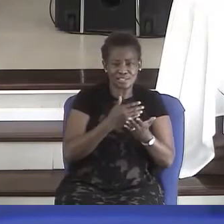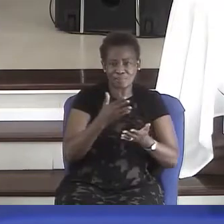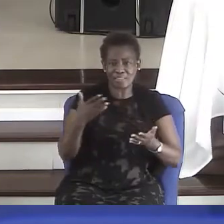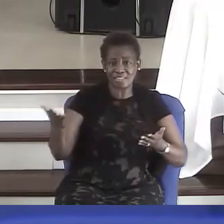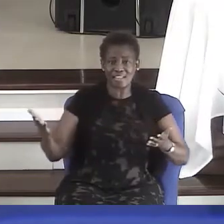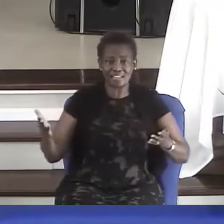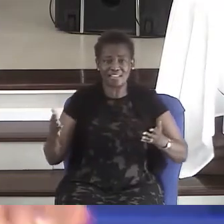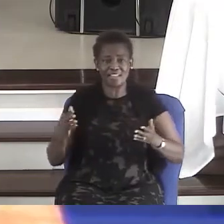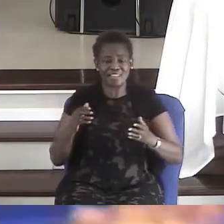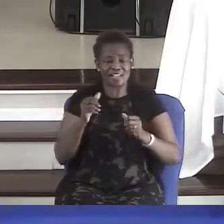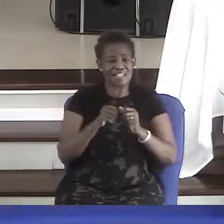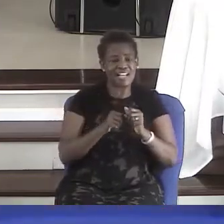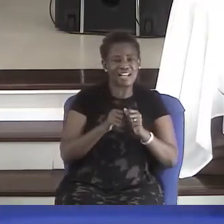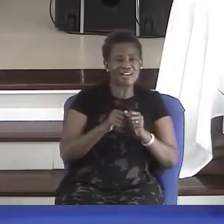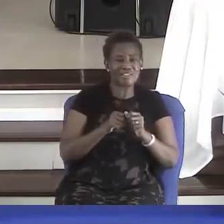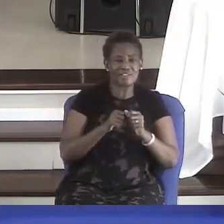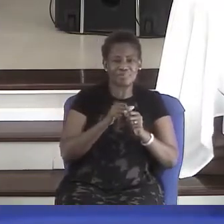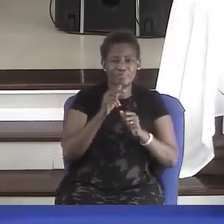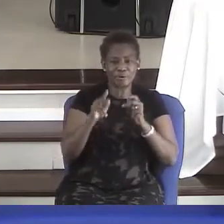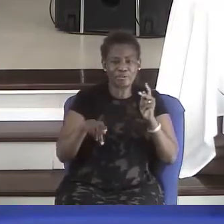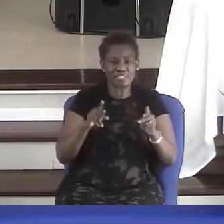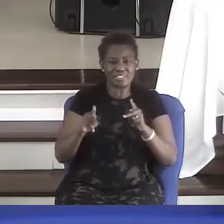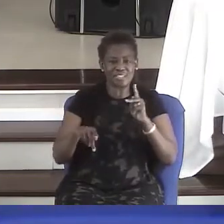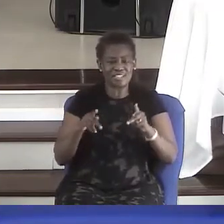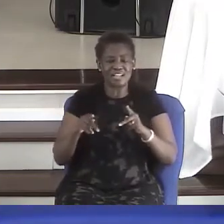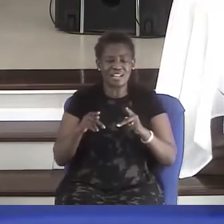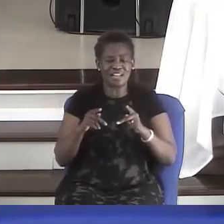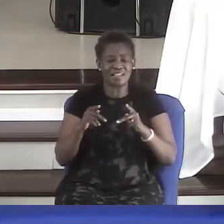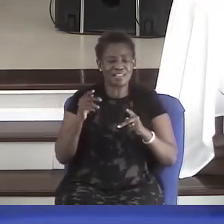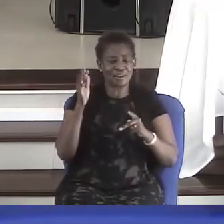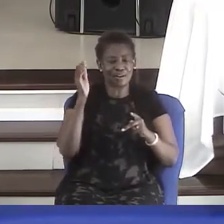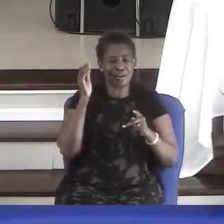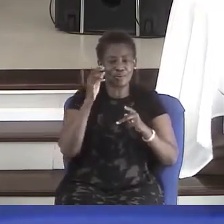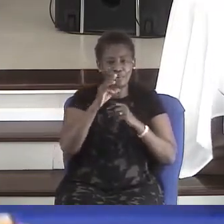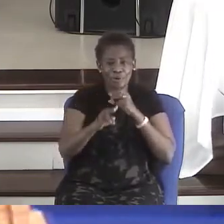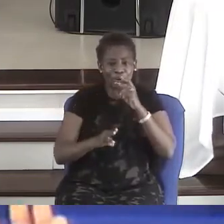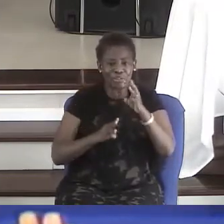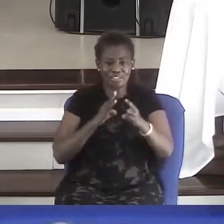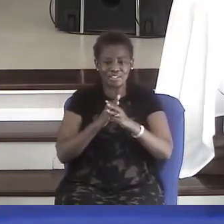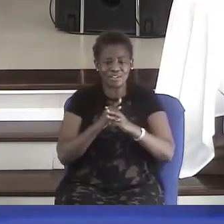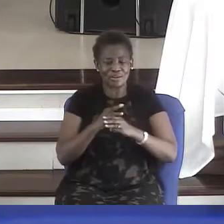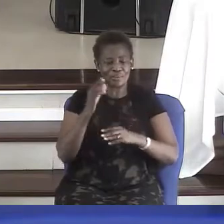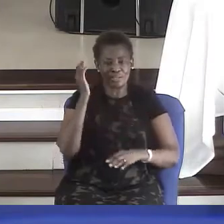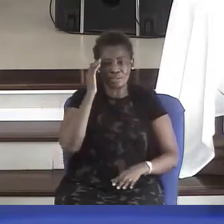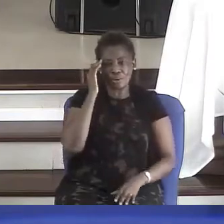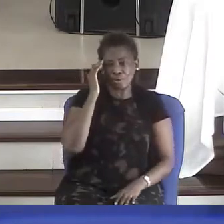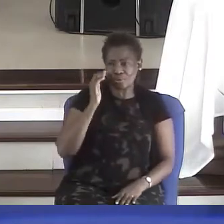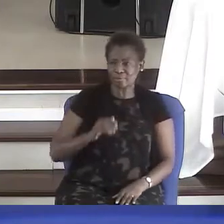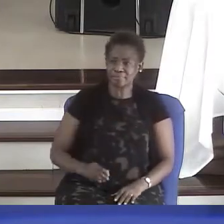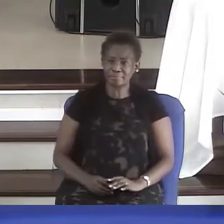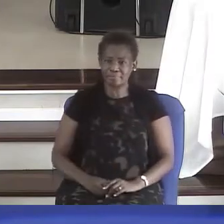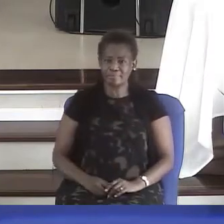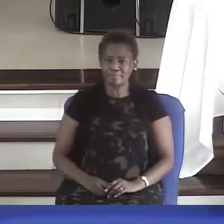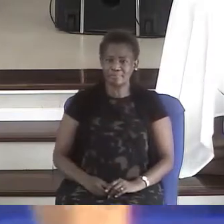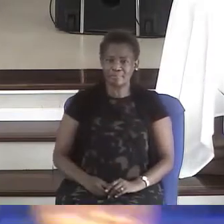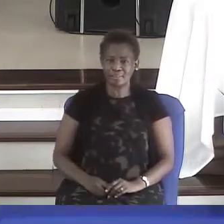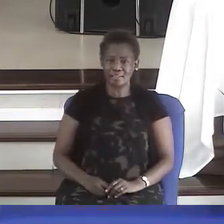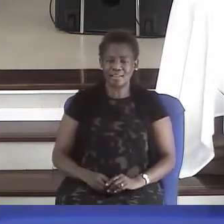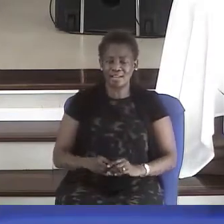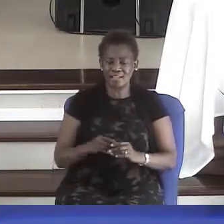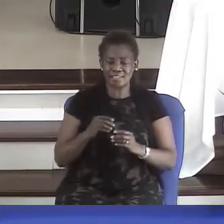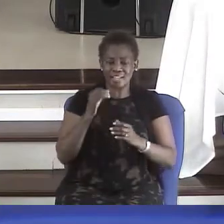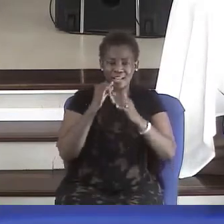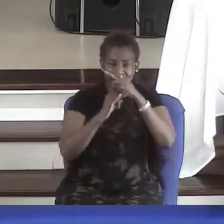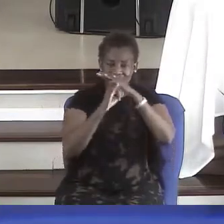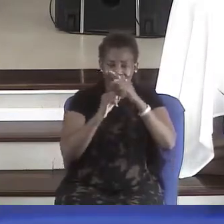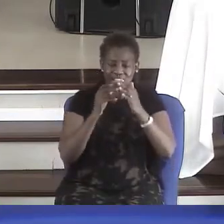Isaiah's prophecy was about freedom from fear. Isaiah's prophecy was about sight for the blind. Isaiah's